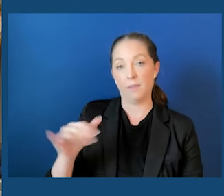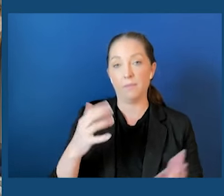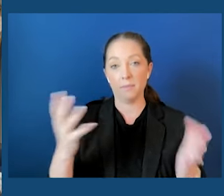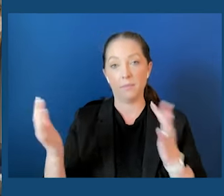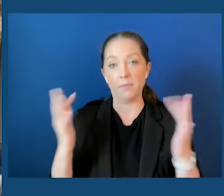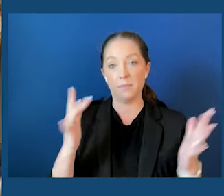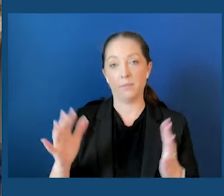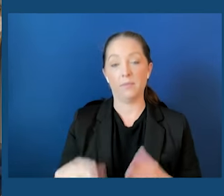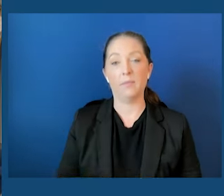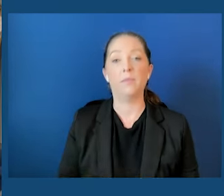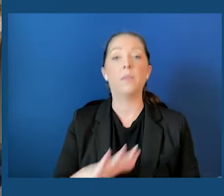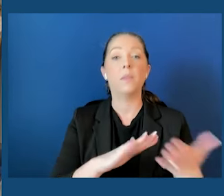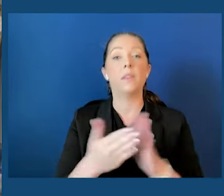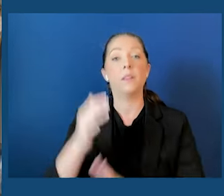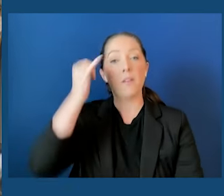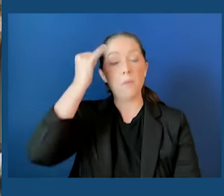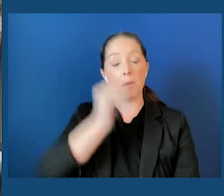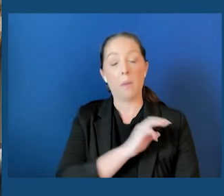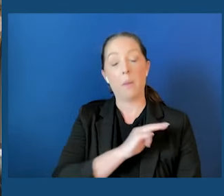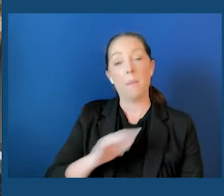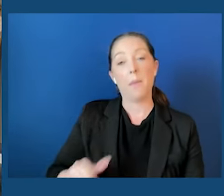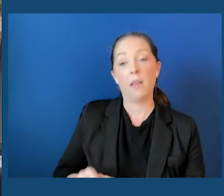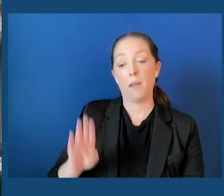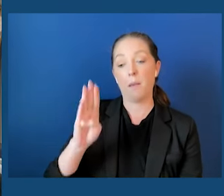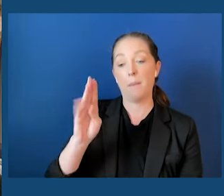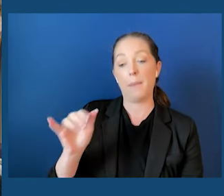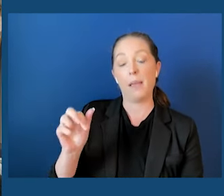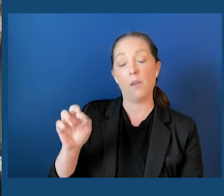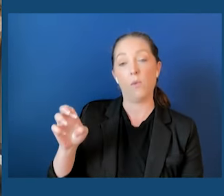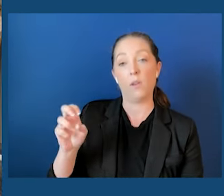City of Buffalo Mayor Byron Brown.